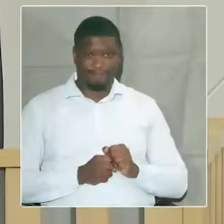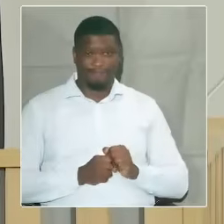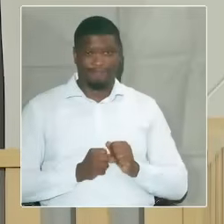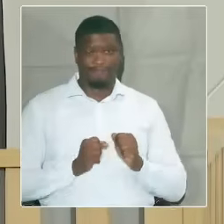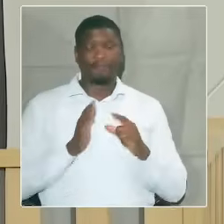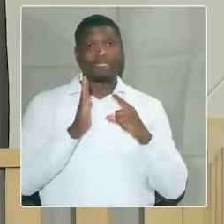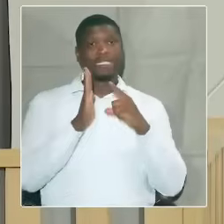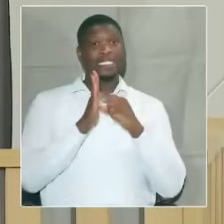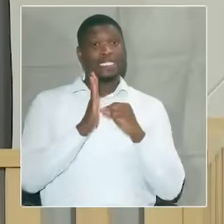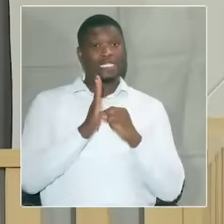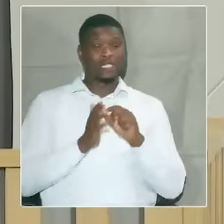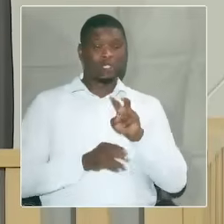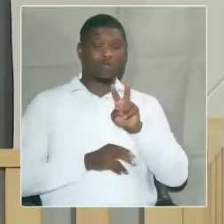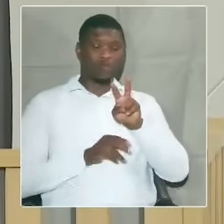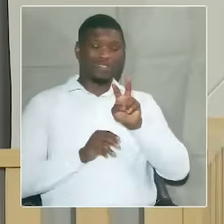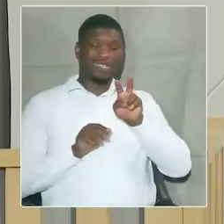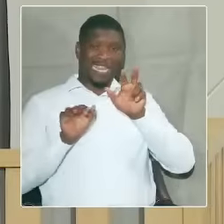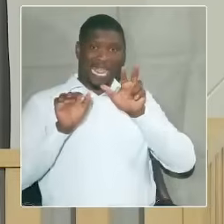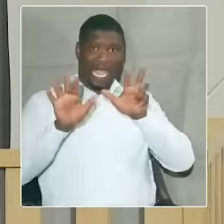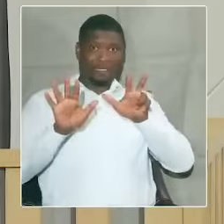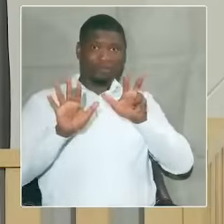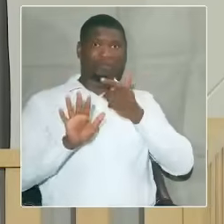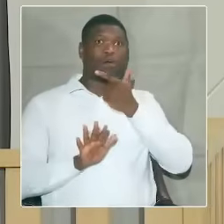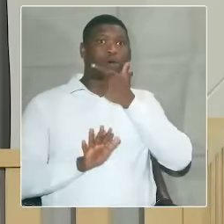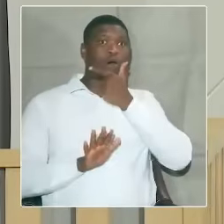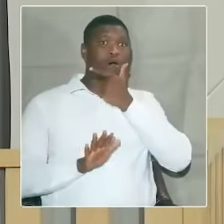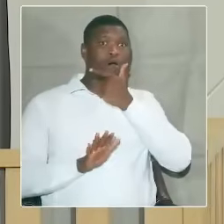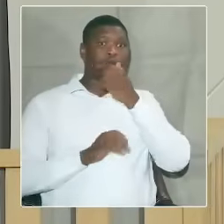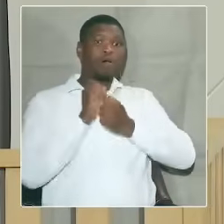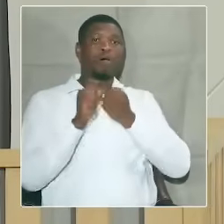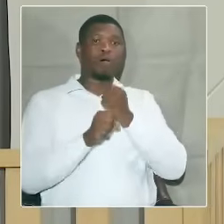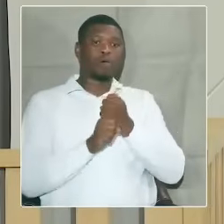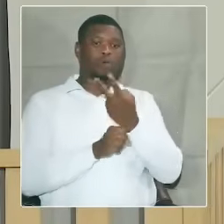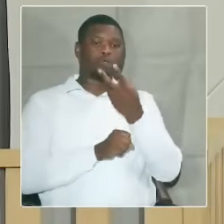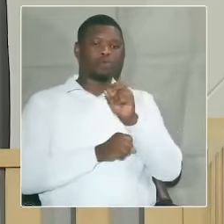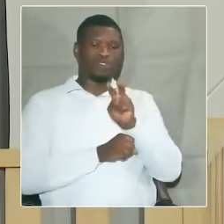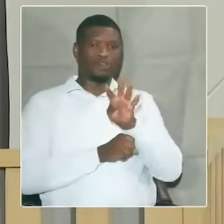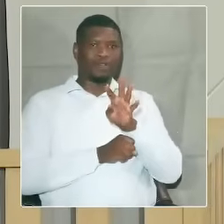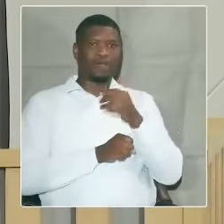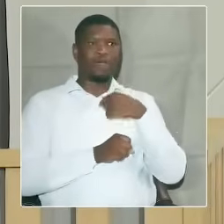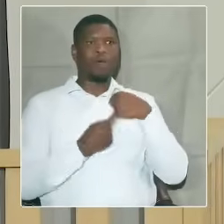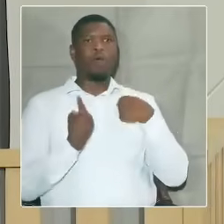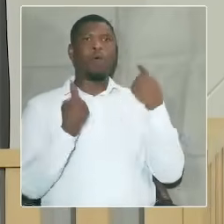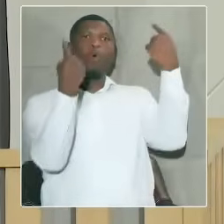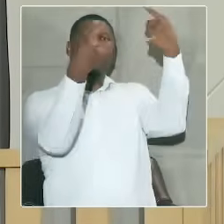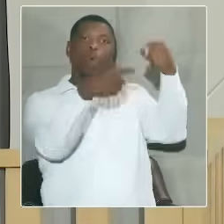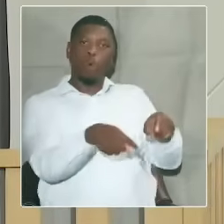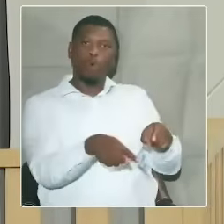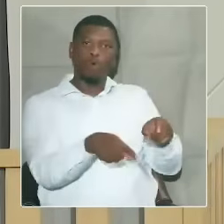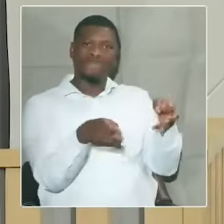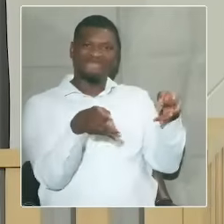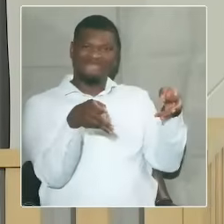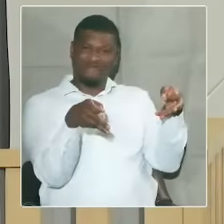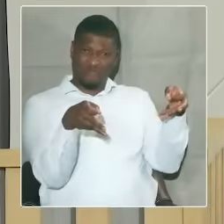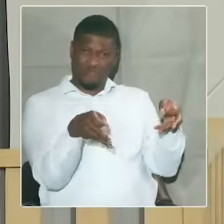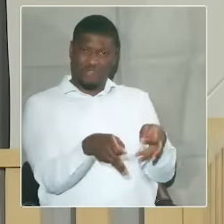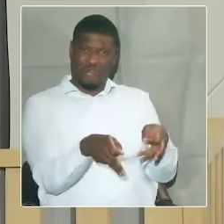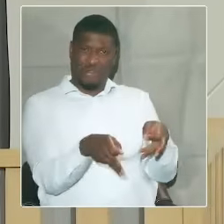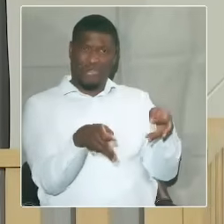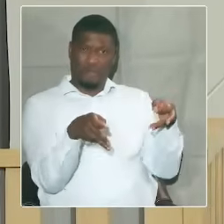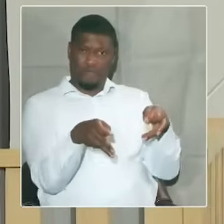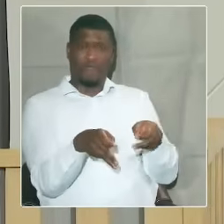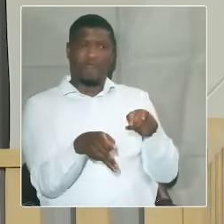the 28th of December 2024, I was attending an official funeral